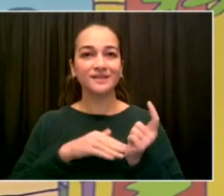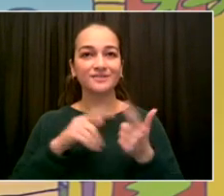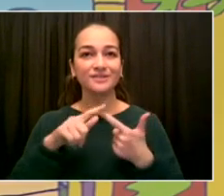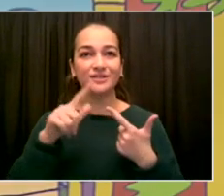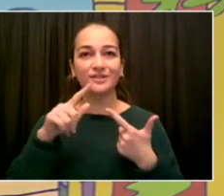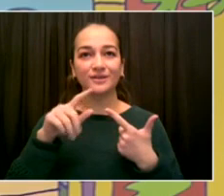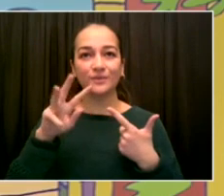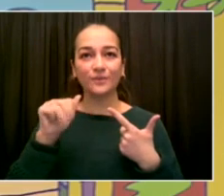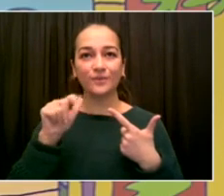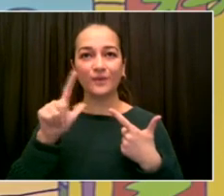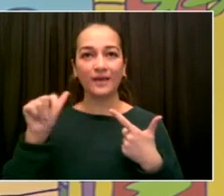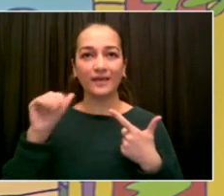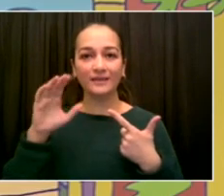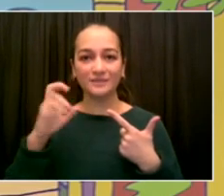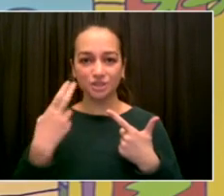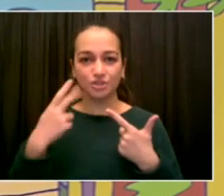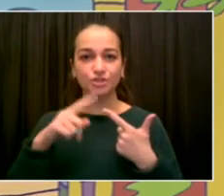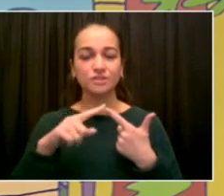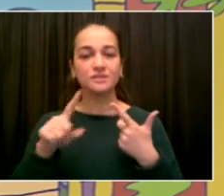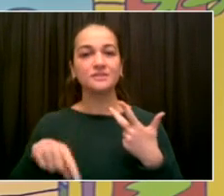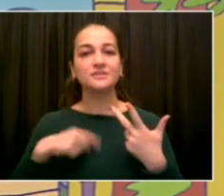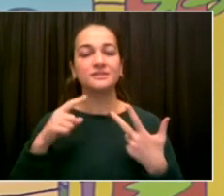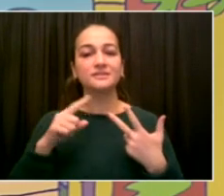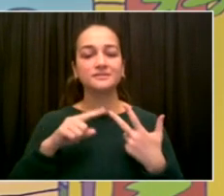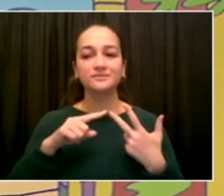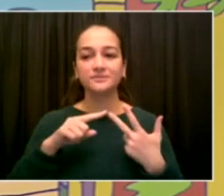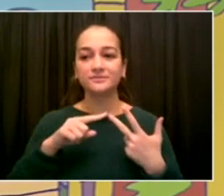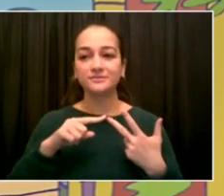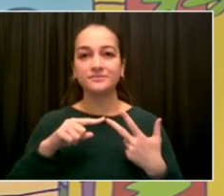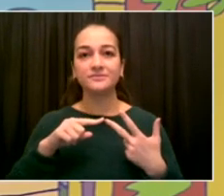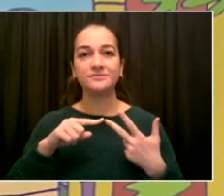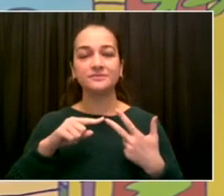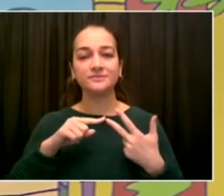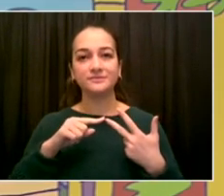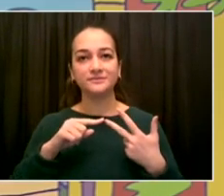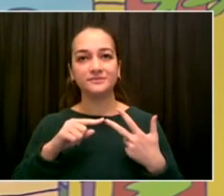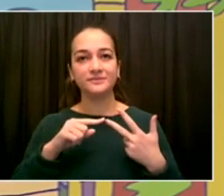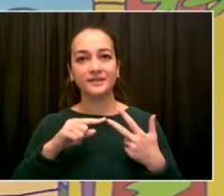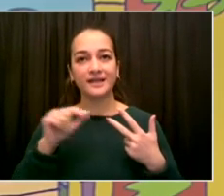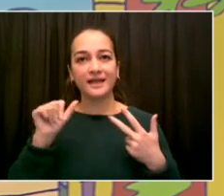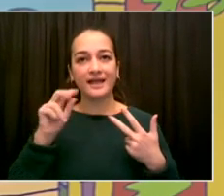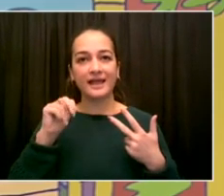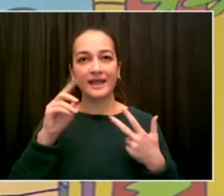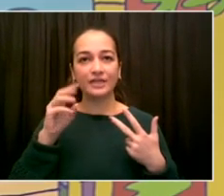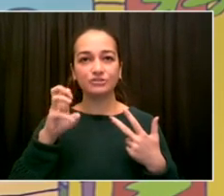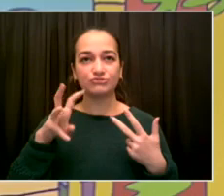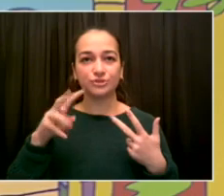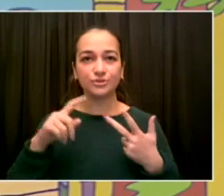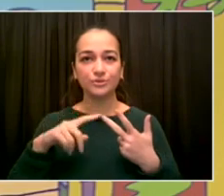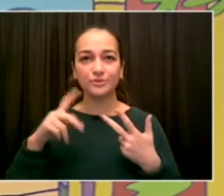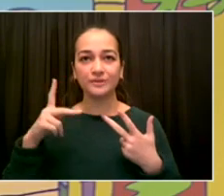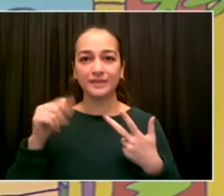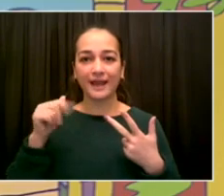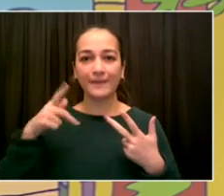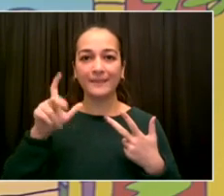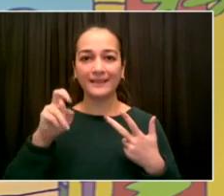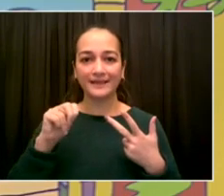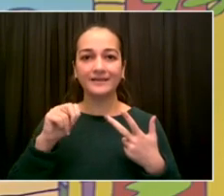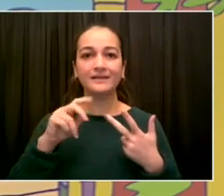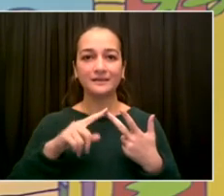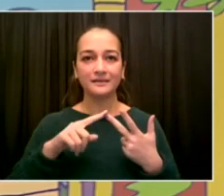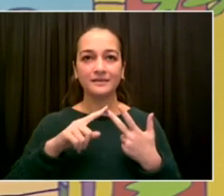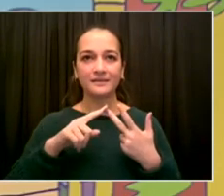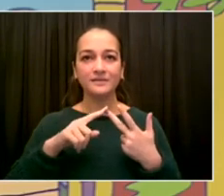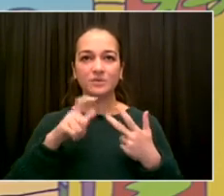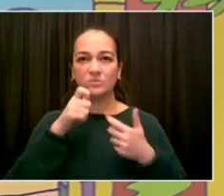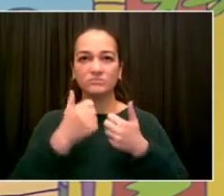Health and Hospitals Ambulatory Care Chief, Andrew Kaplan, NYCHA Acting Chief of Staff, and Andy Diamora, Acting Commissioner